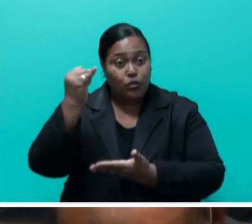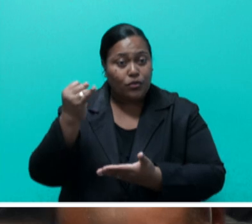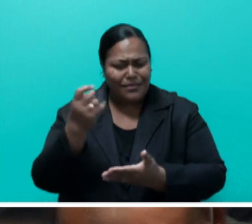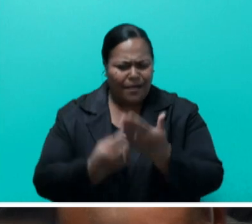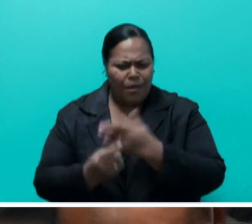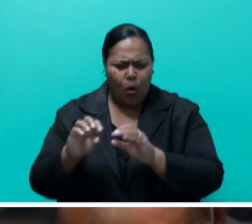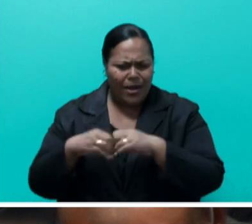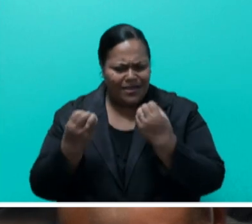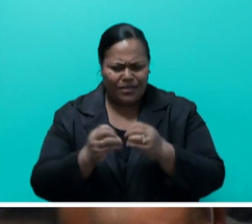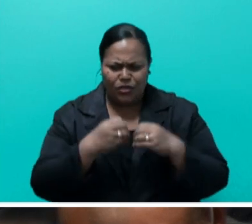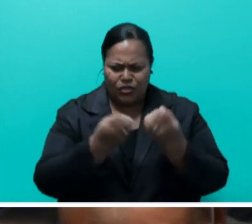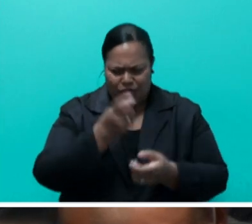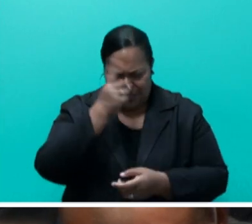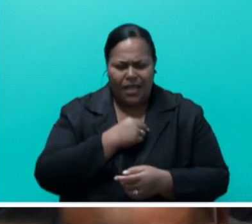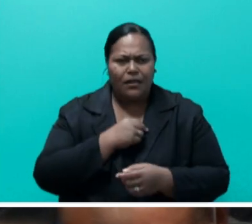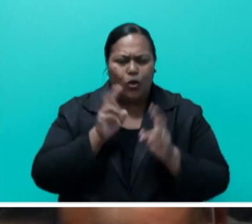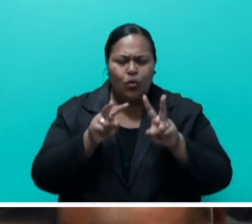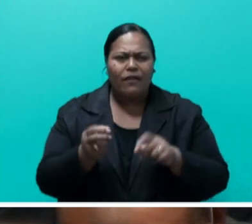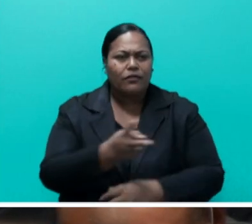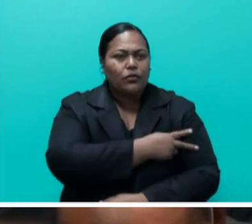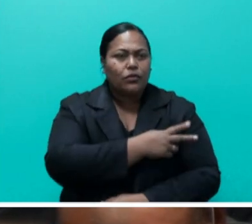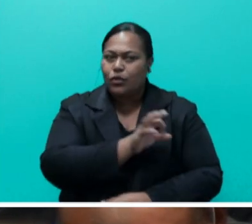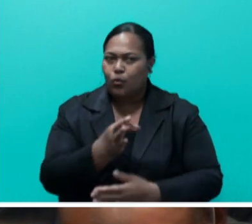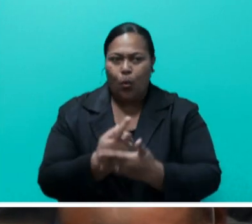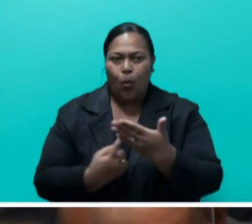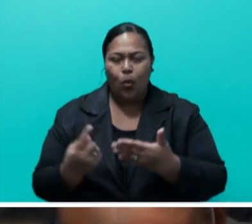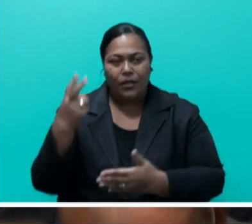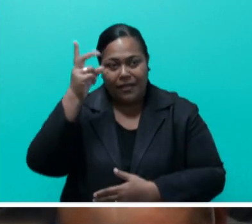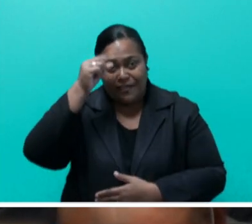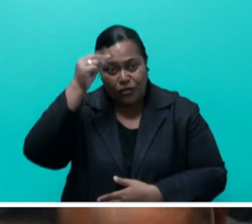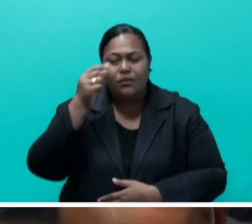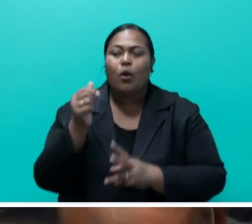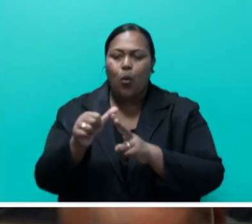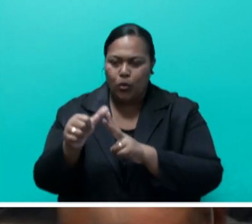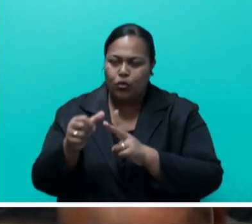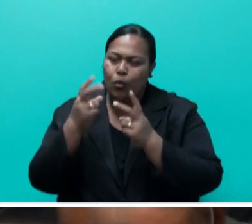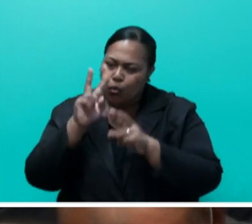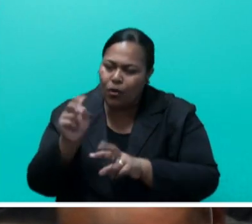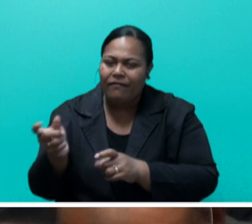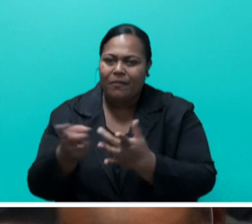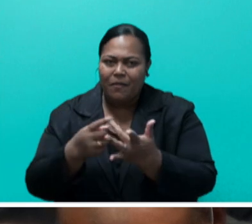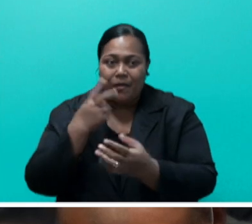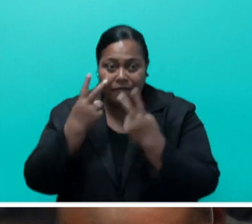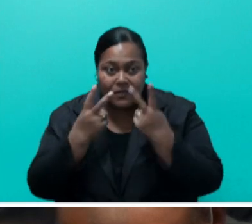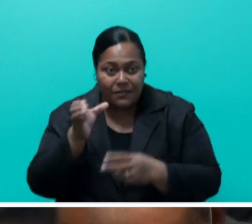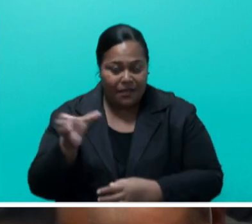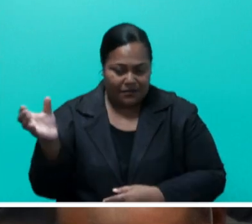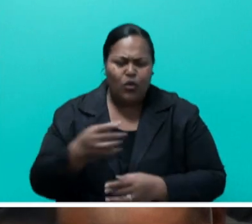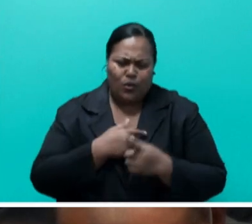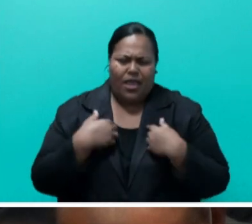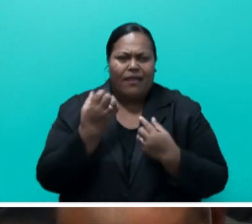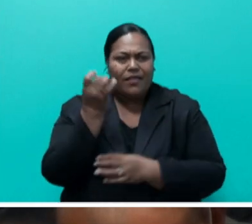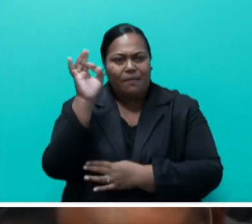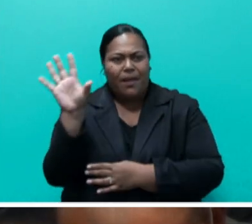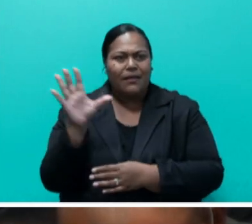the security of not only Fijians, but also those that are visitors to our shore. And that we have independent institutions that are